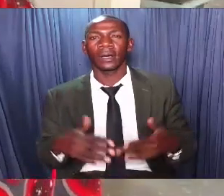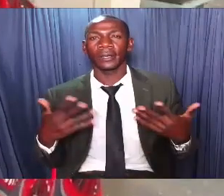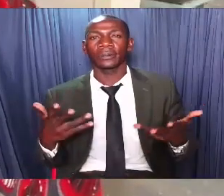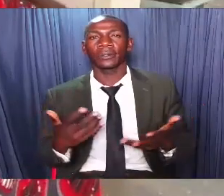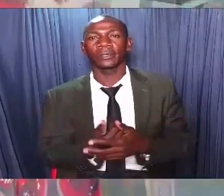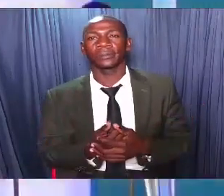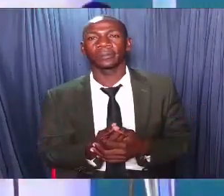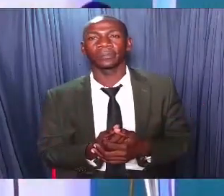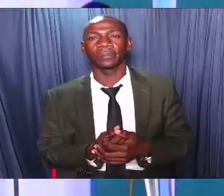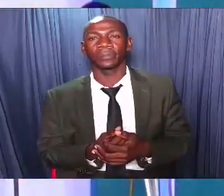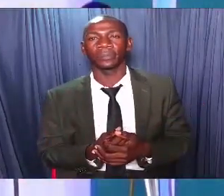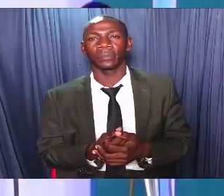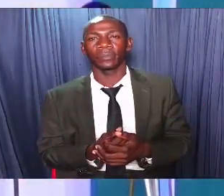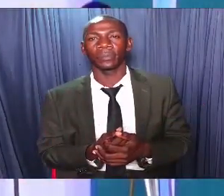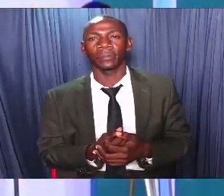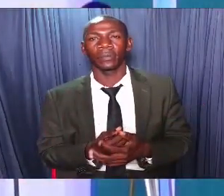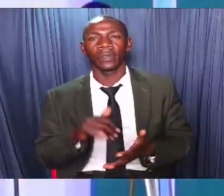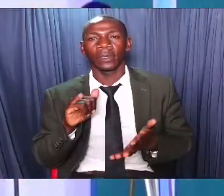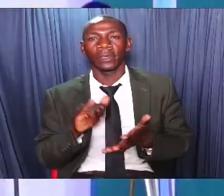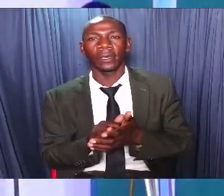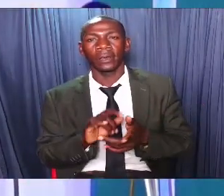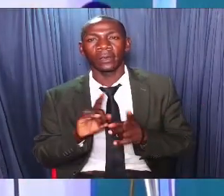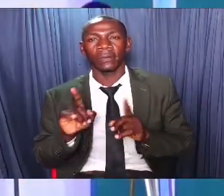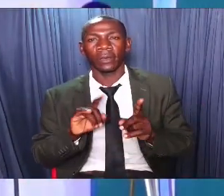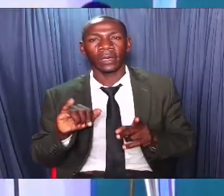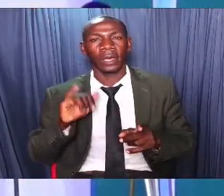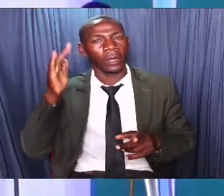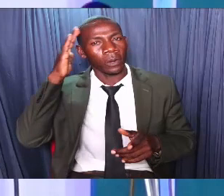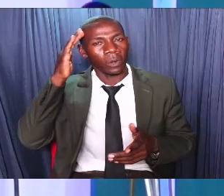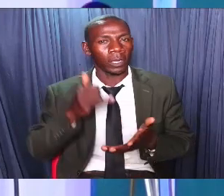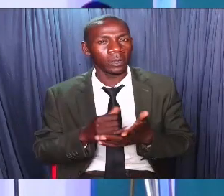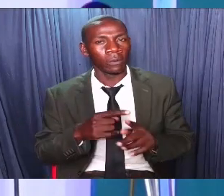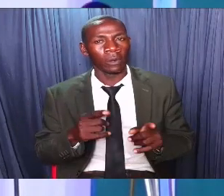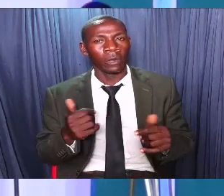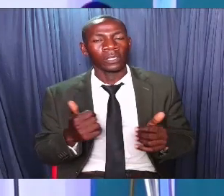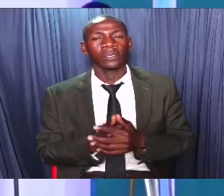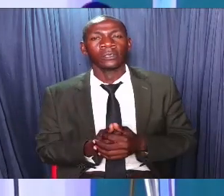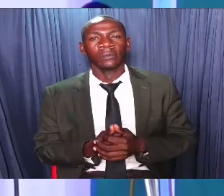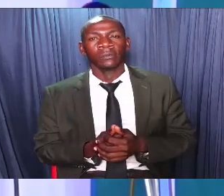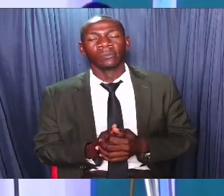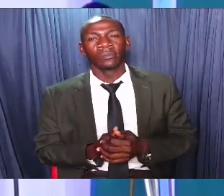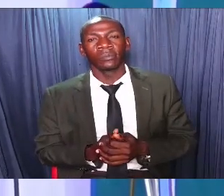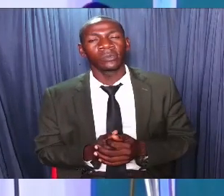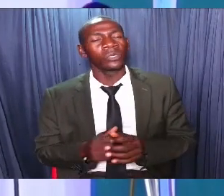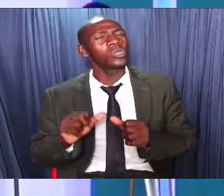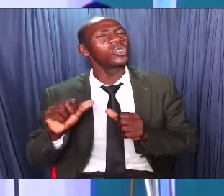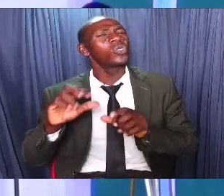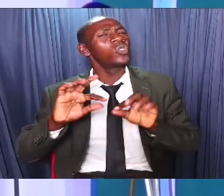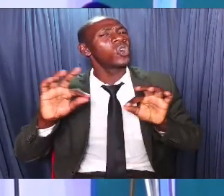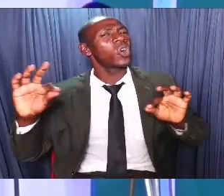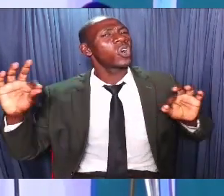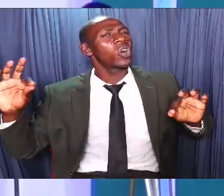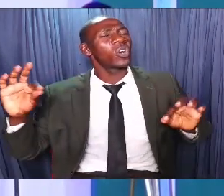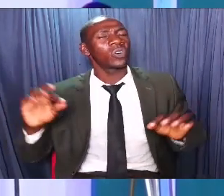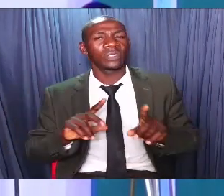Hallelujah. Hallelujah. Hiyo safari aliyoenda mimi naijua. I know the journey she went for. Ni safari ndefu sana. It's a very